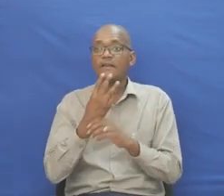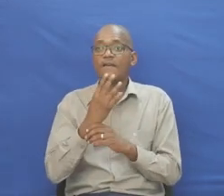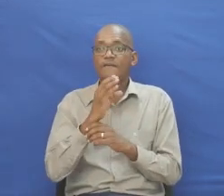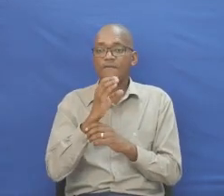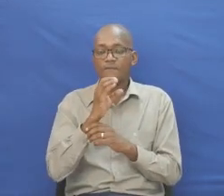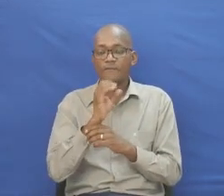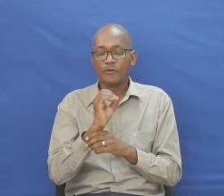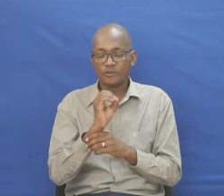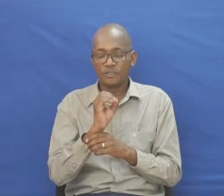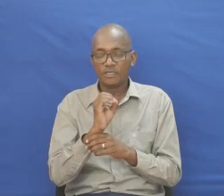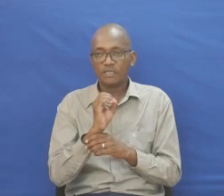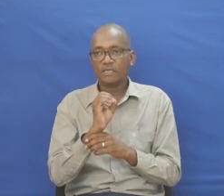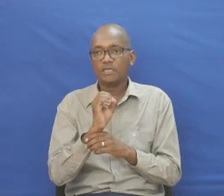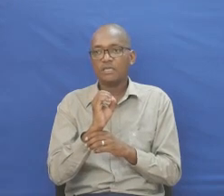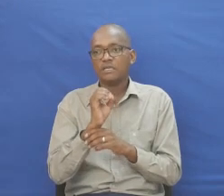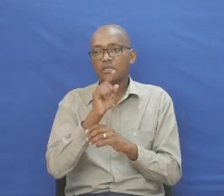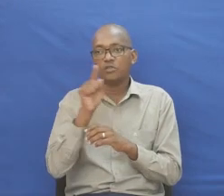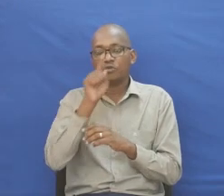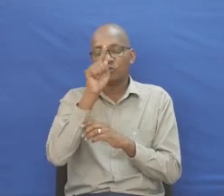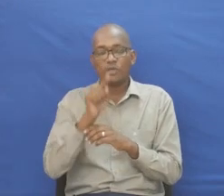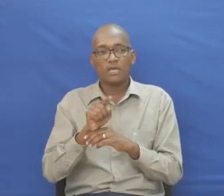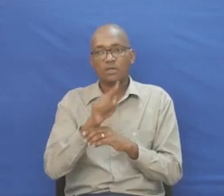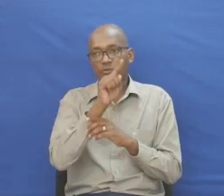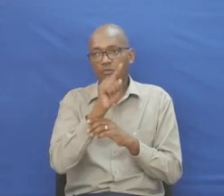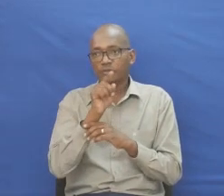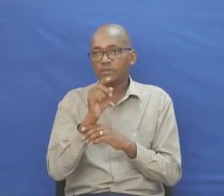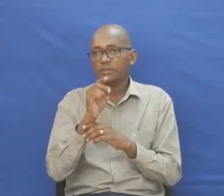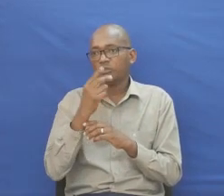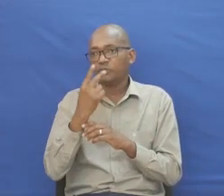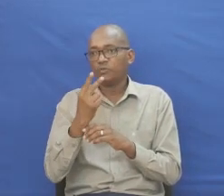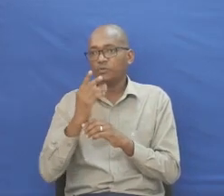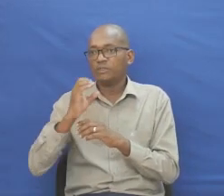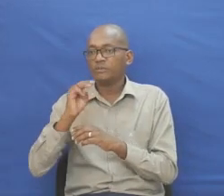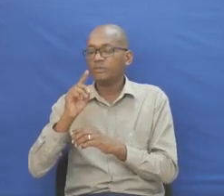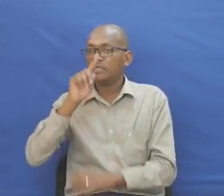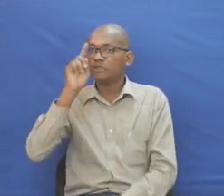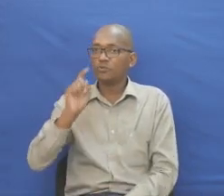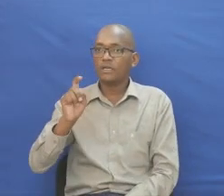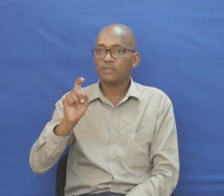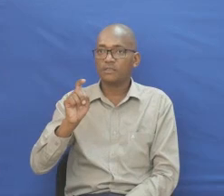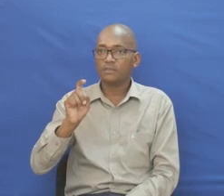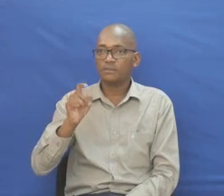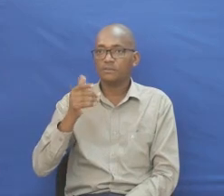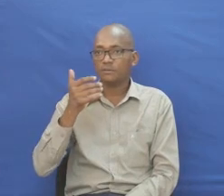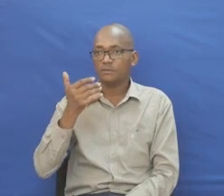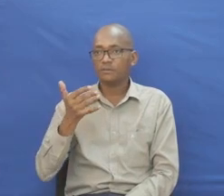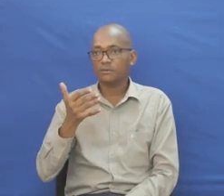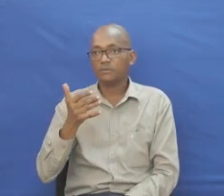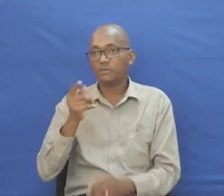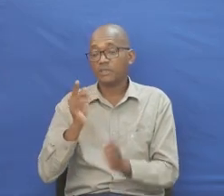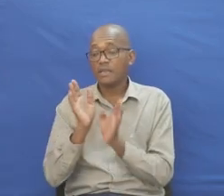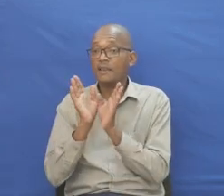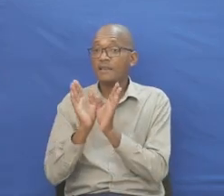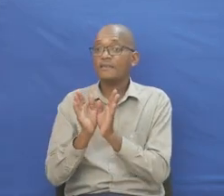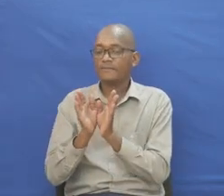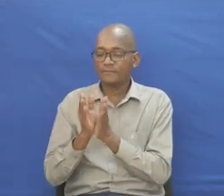is 40. So we are going to get 40 square root of 2 centimeter squared. We can leave